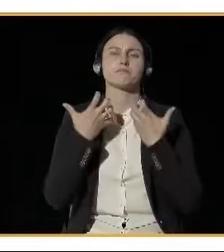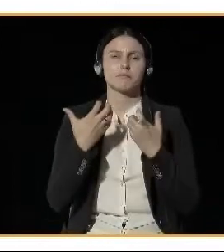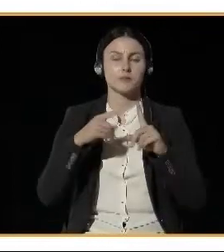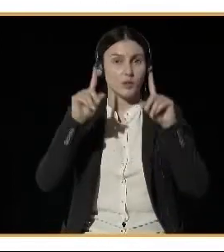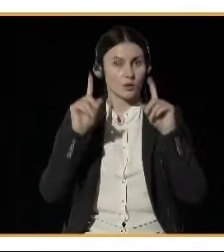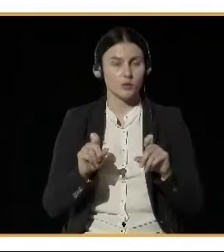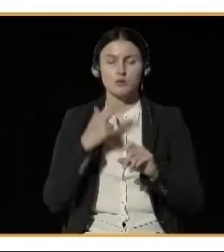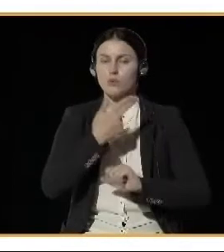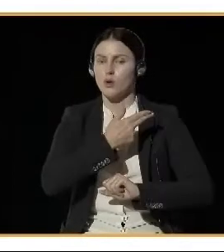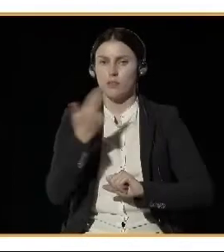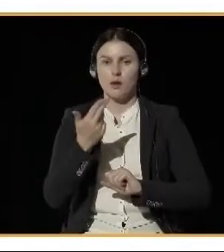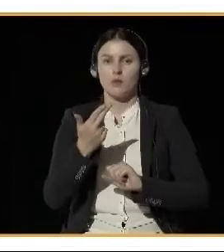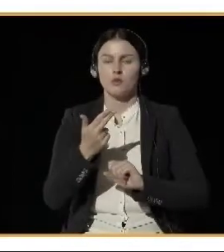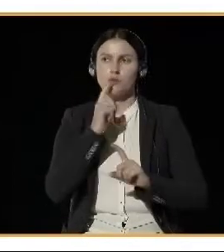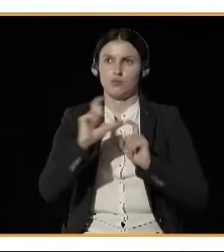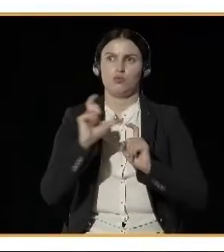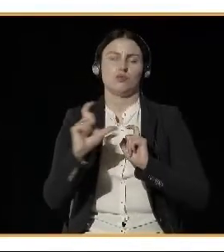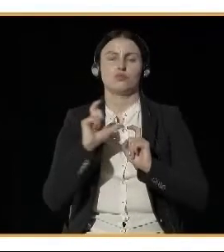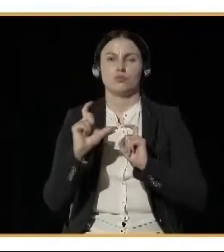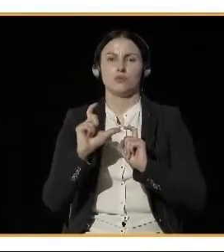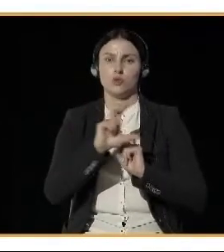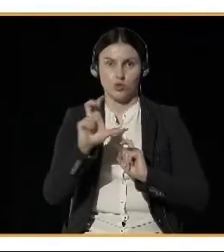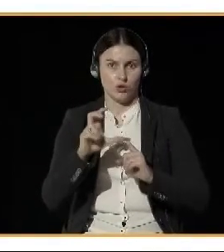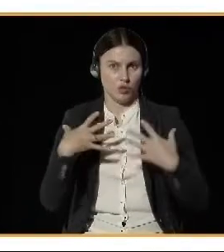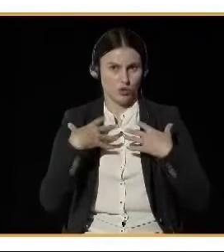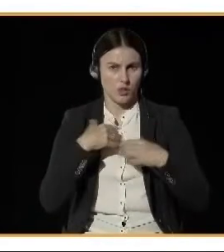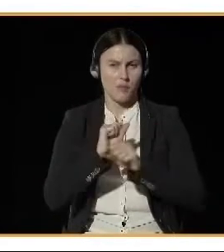we live in very interesting times.